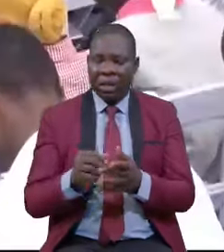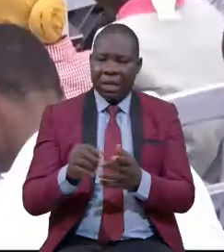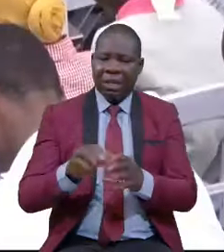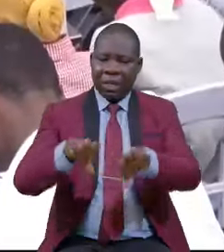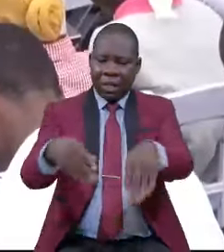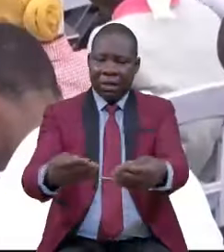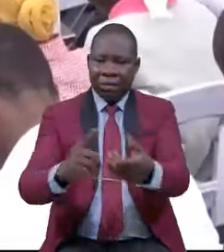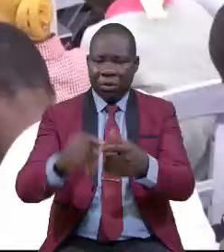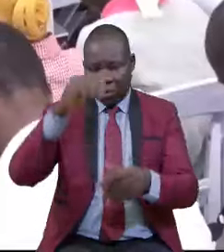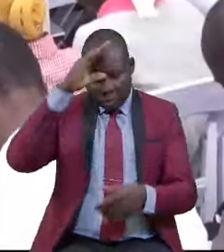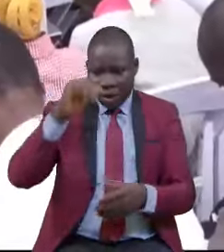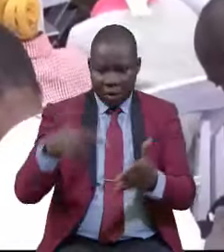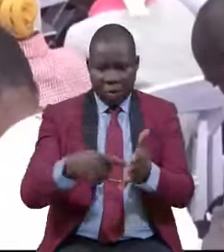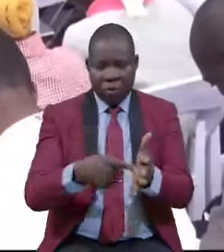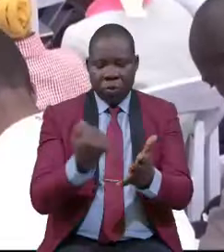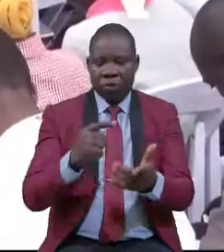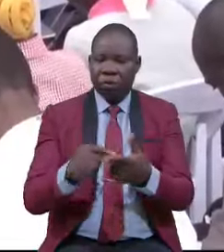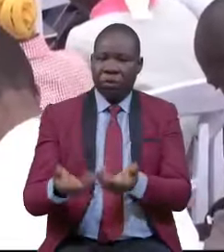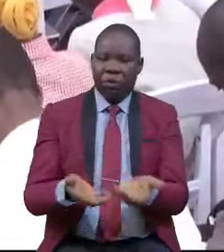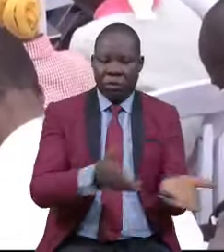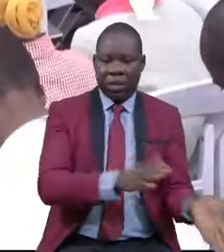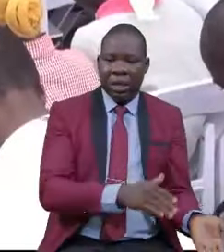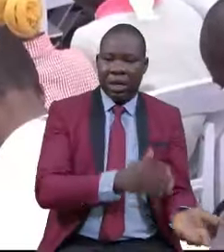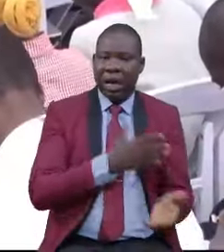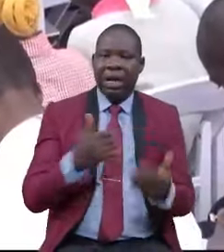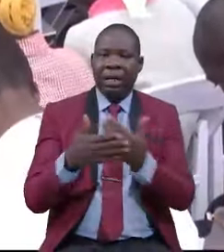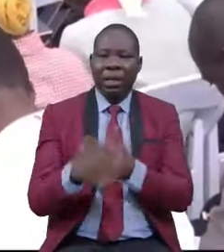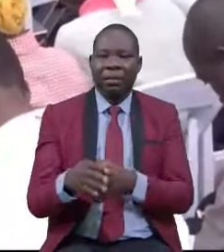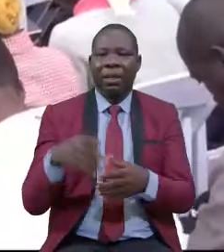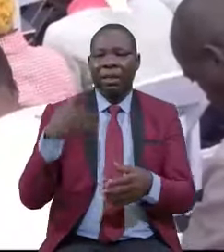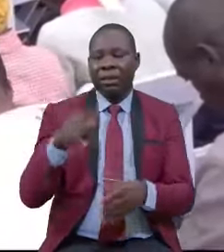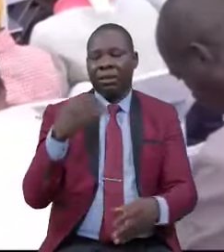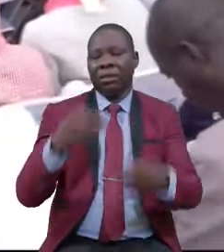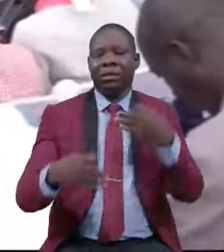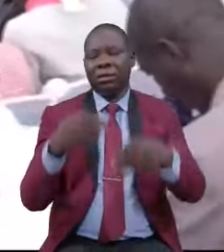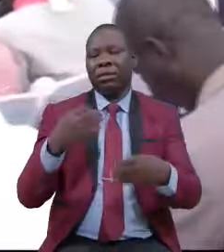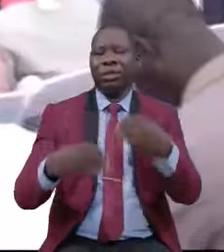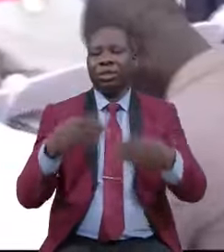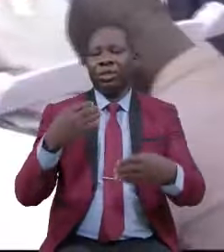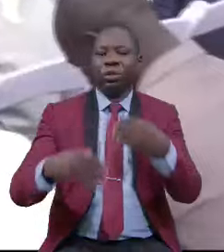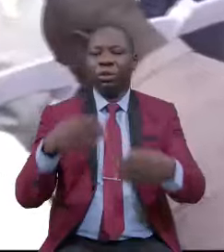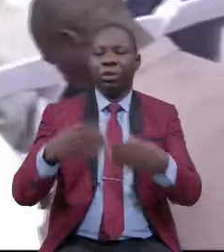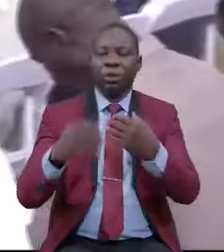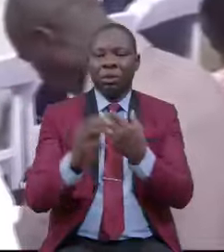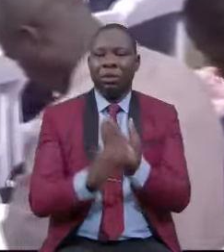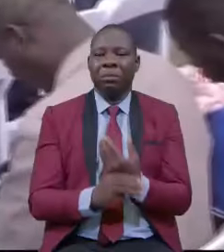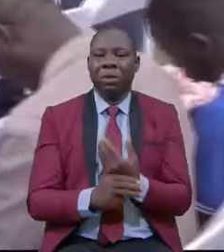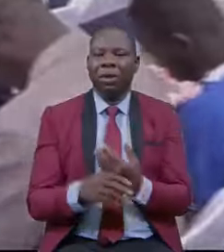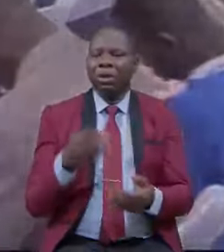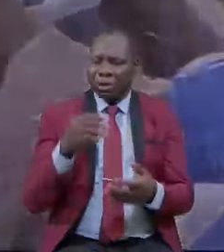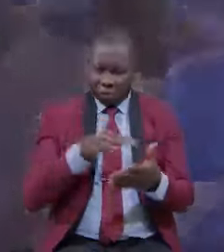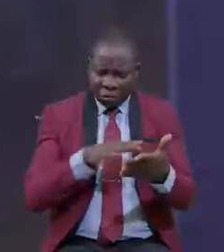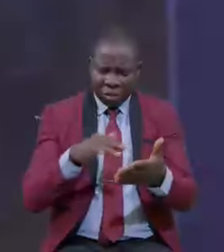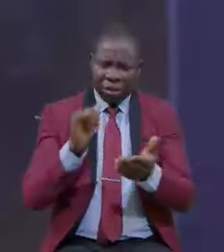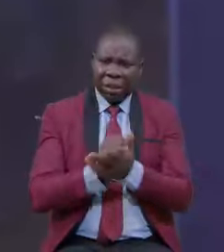that. Expose your mind so that whatever you are doing, wherever you are going, whoever is there with you, whoever is